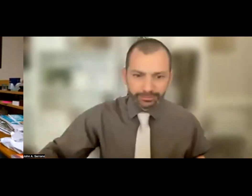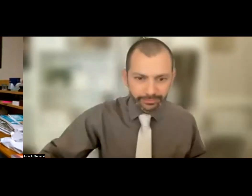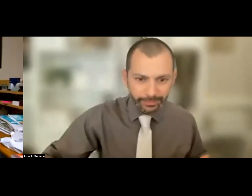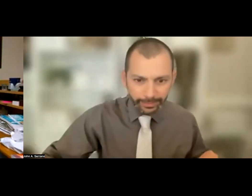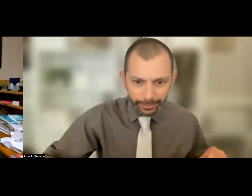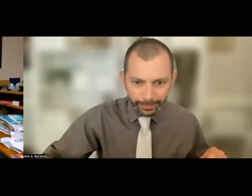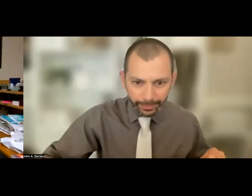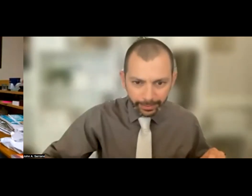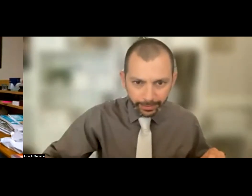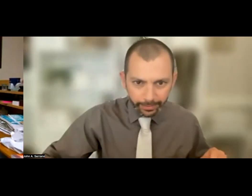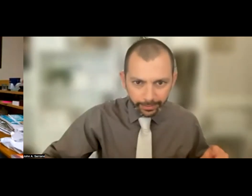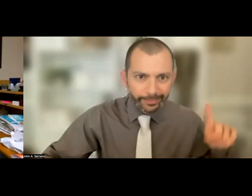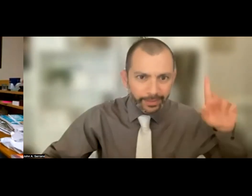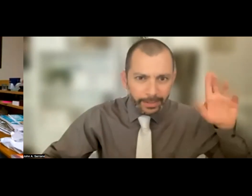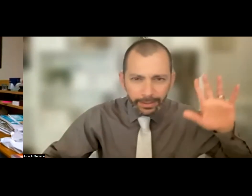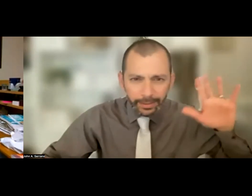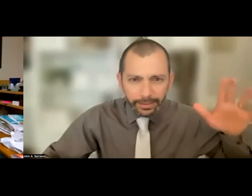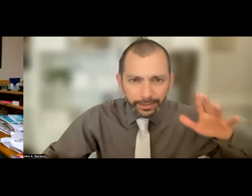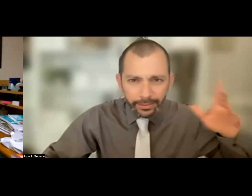Oh, I forgot to share screen. Give me a moment.